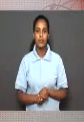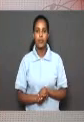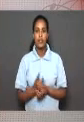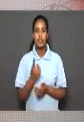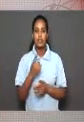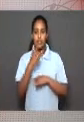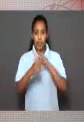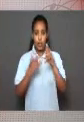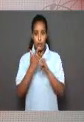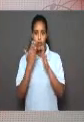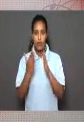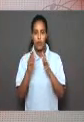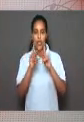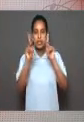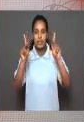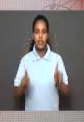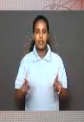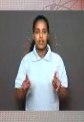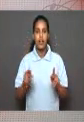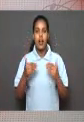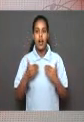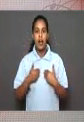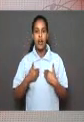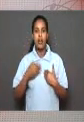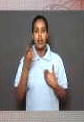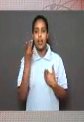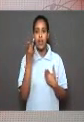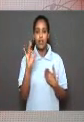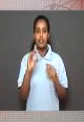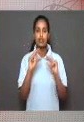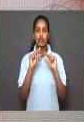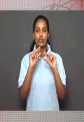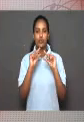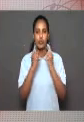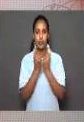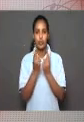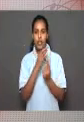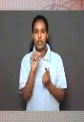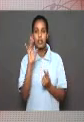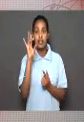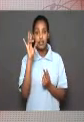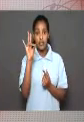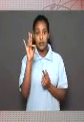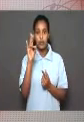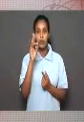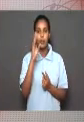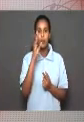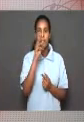The modern periodic table has 18 groups and 7